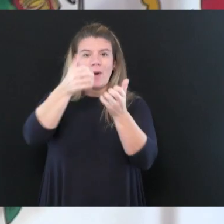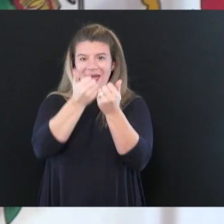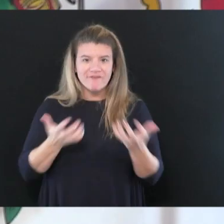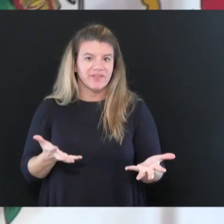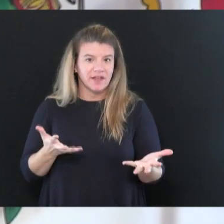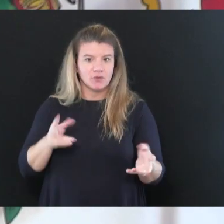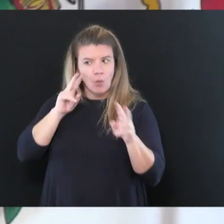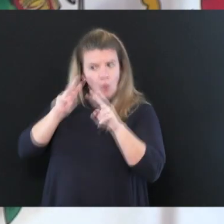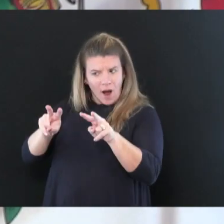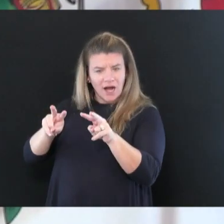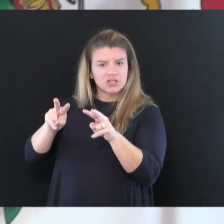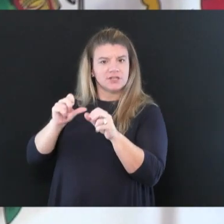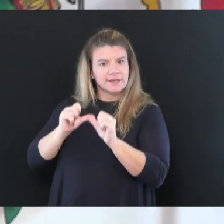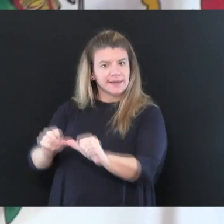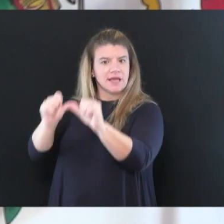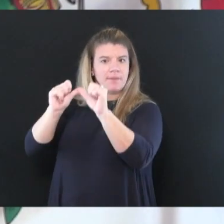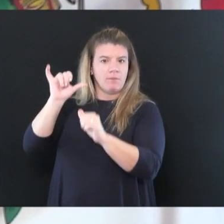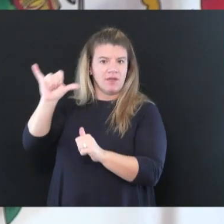that.